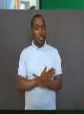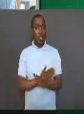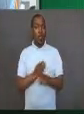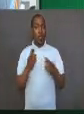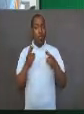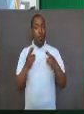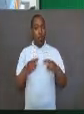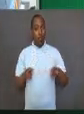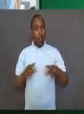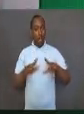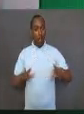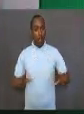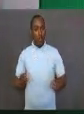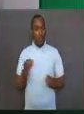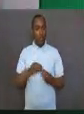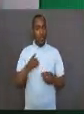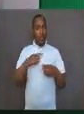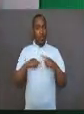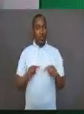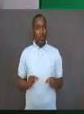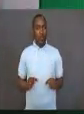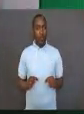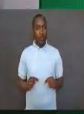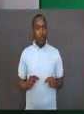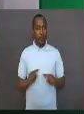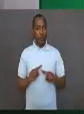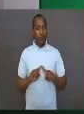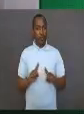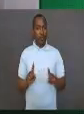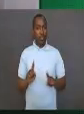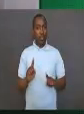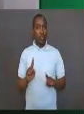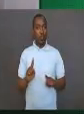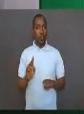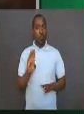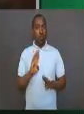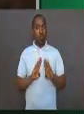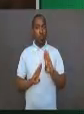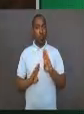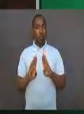laboratory found that Geobacter can be used to address a broad range of environmental concerns.